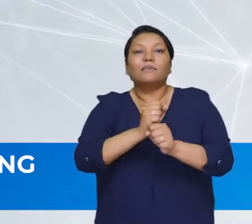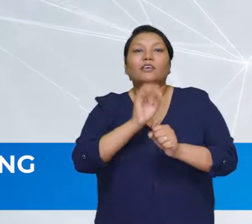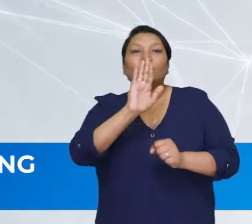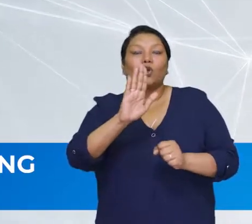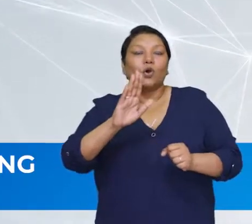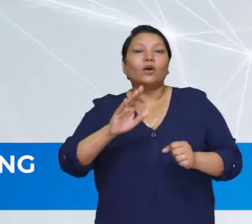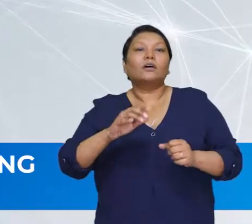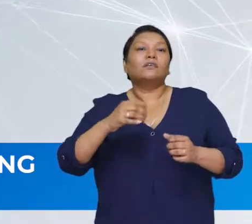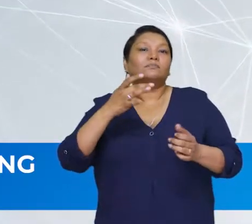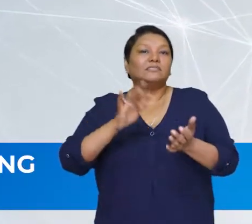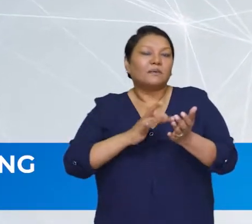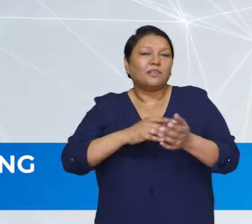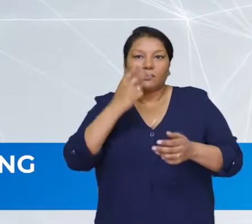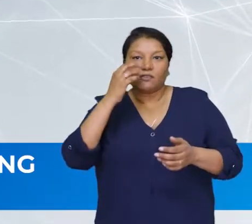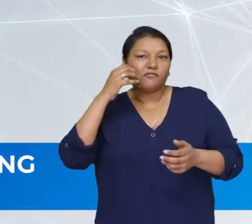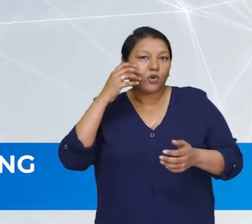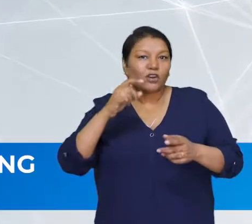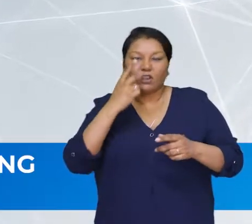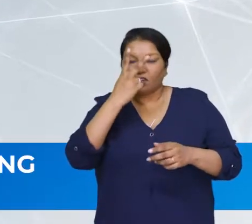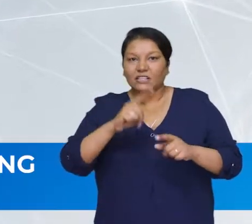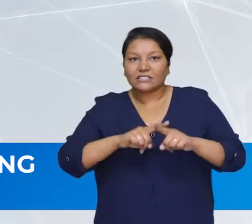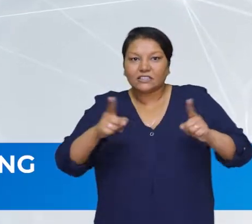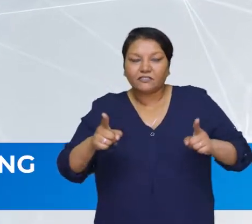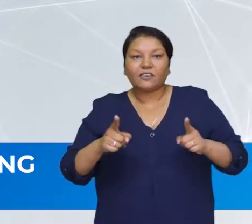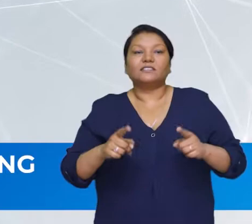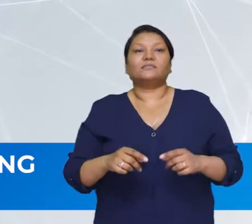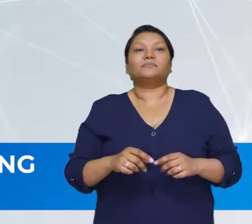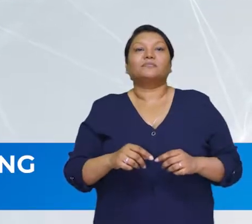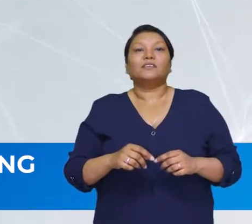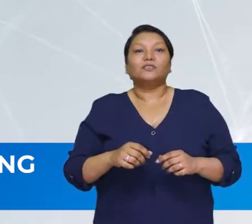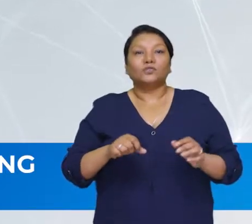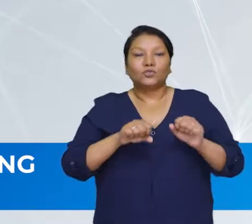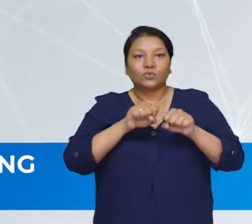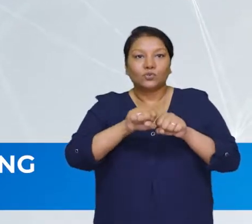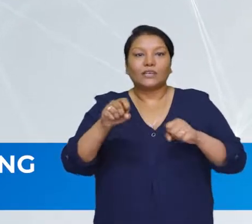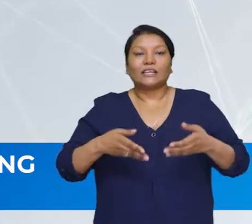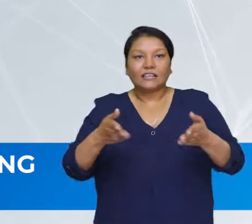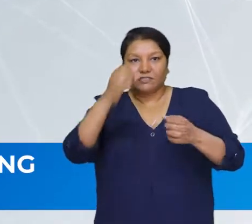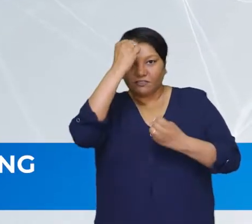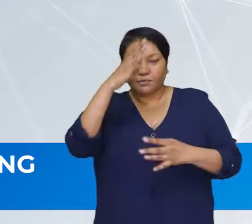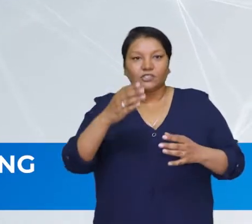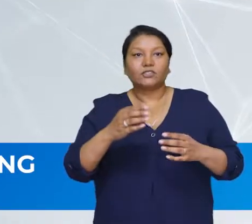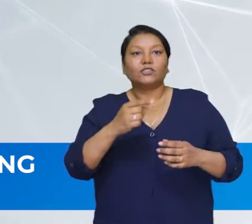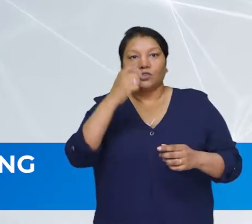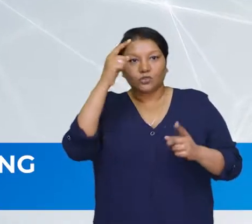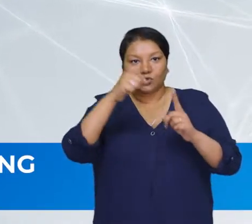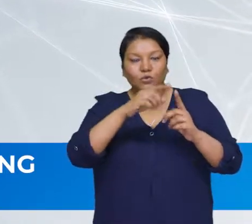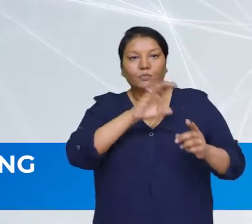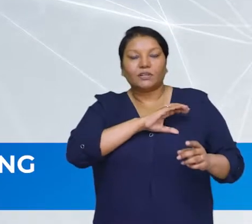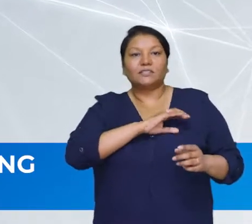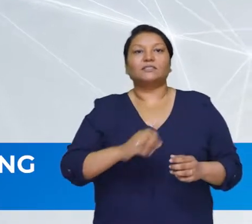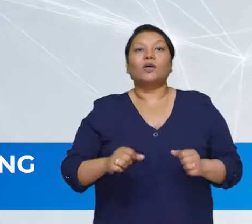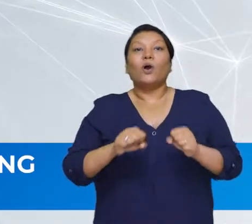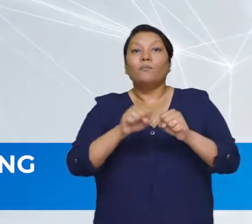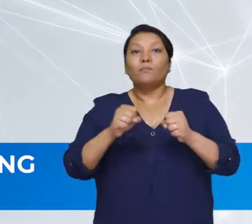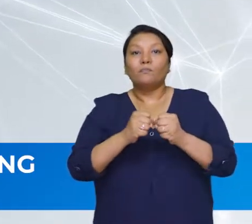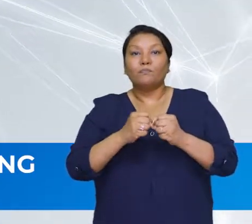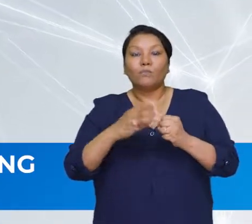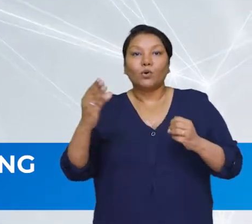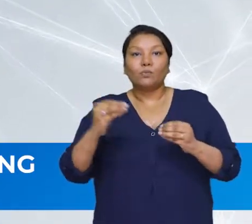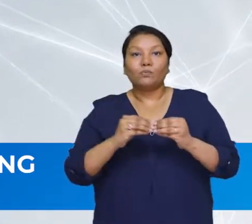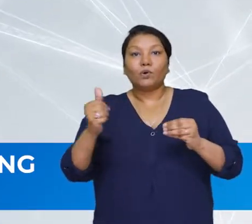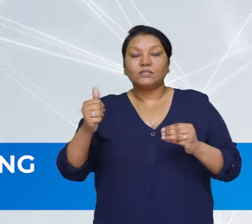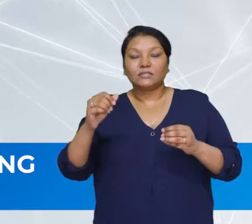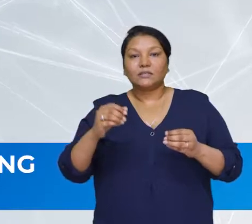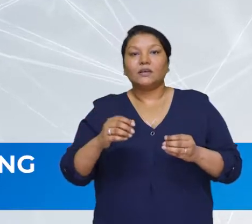be colors, identifying marks, stickers that can make your device stand out from another one. So most devices come with